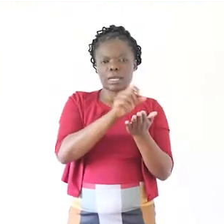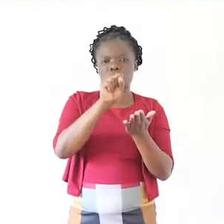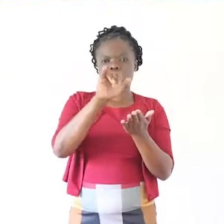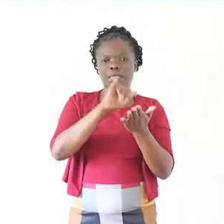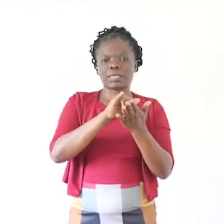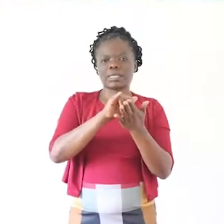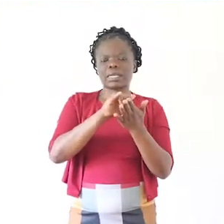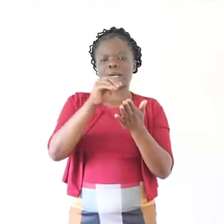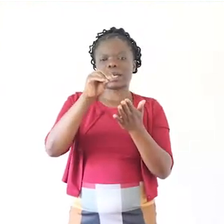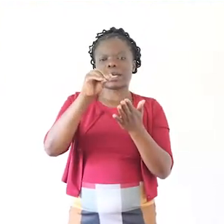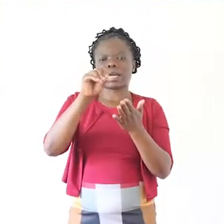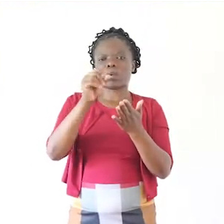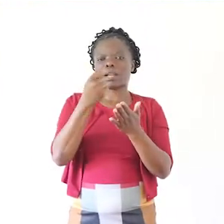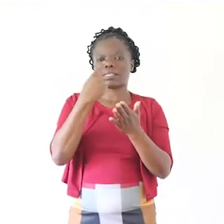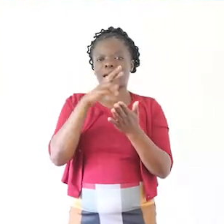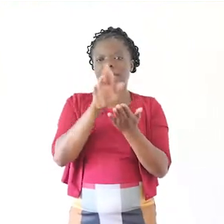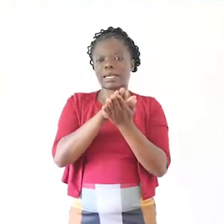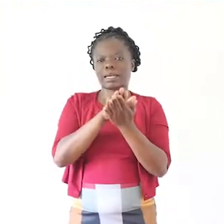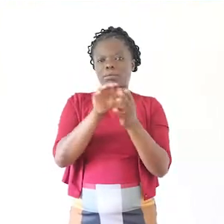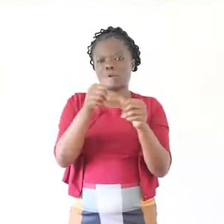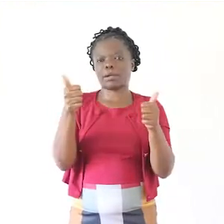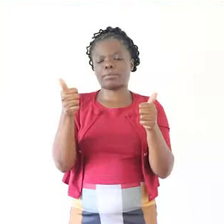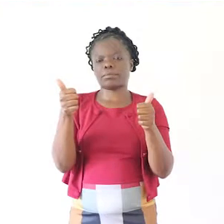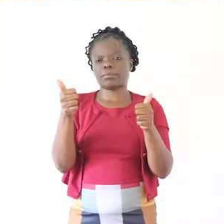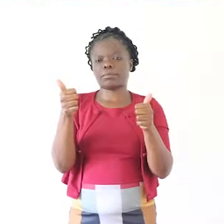groundnuts. Okay.